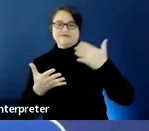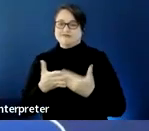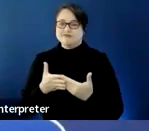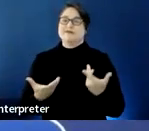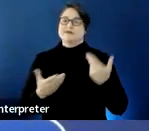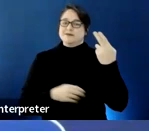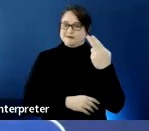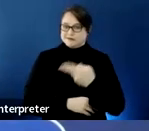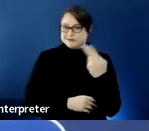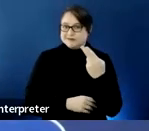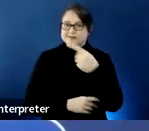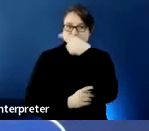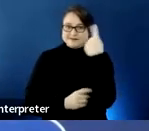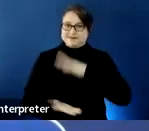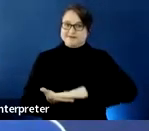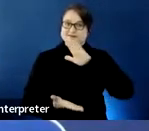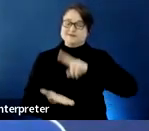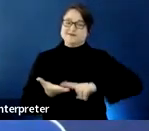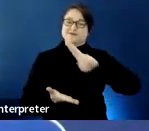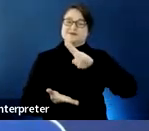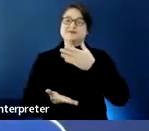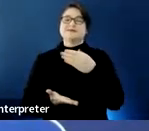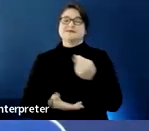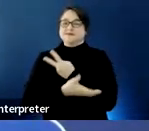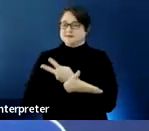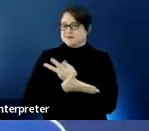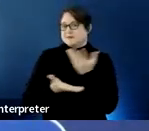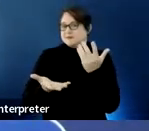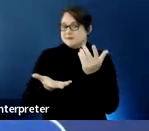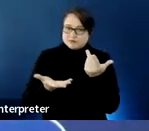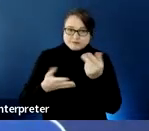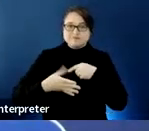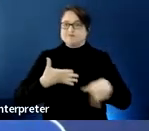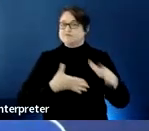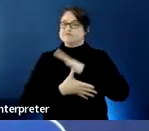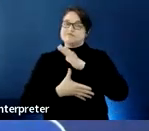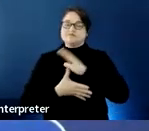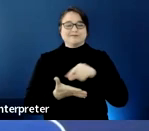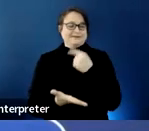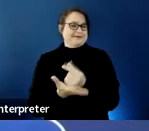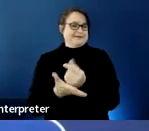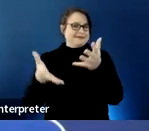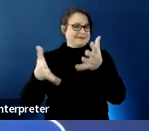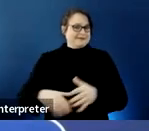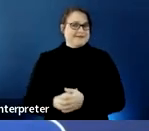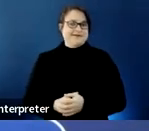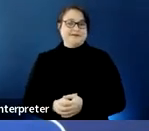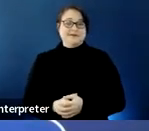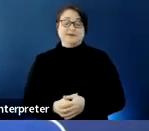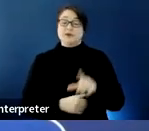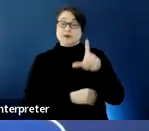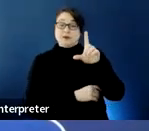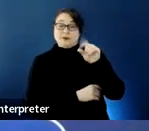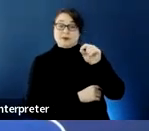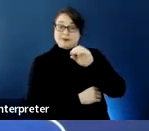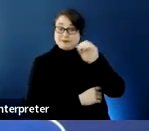and their graduates. We recognize that HBCUs produce nearly 20% of all Black college graduates and that